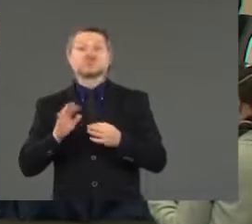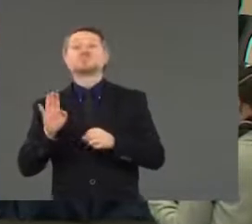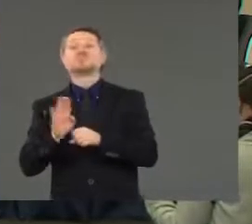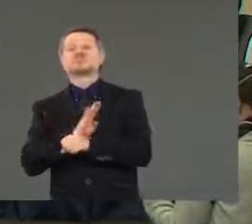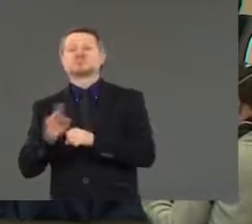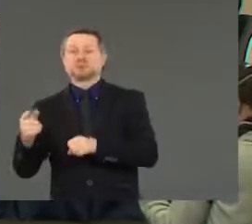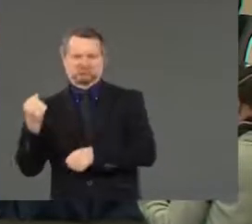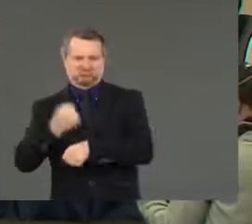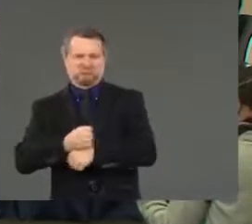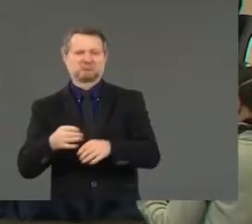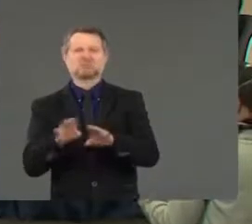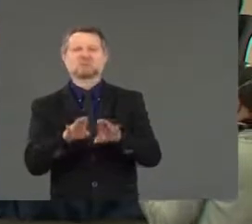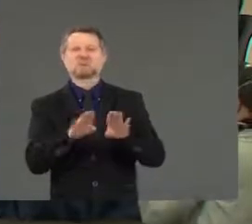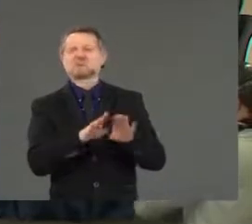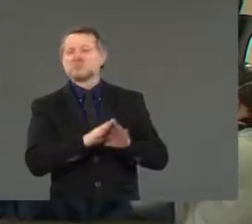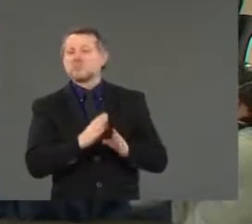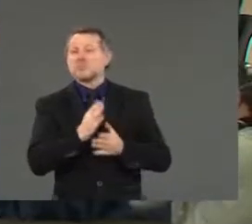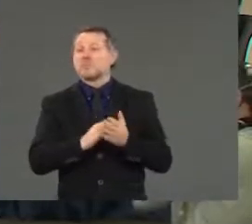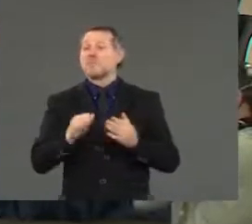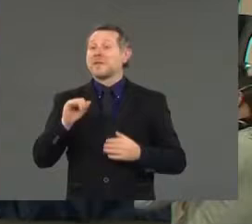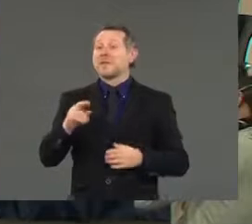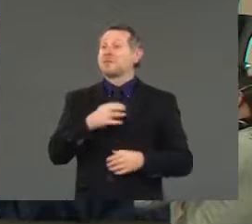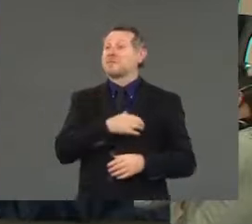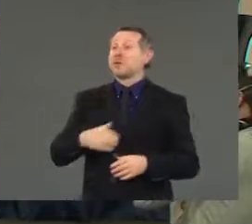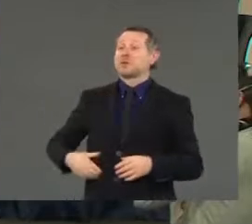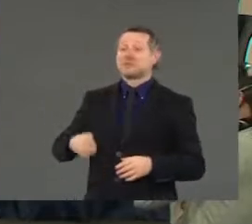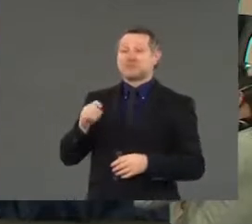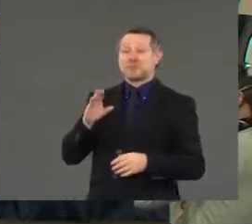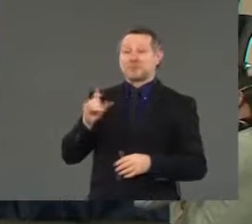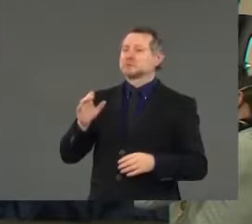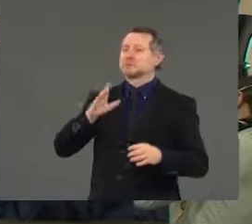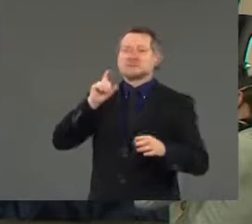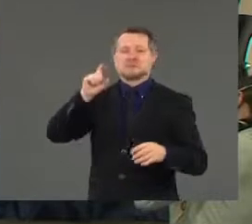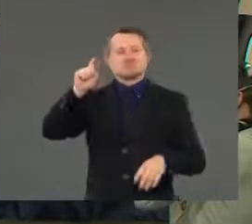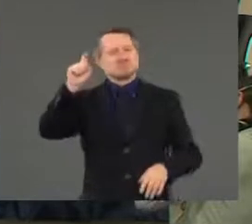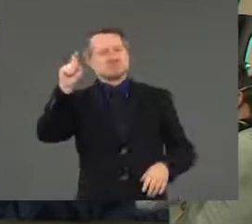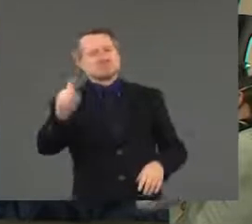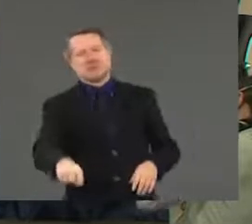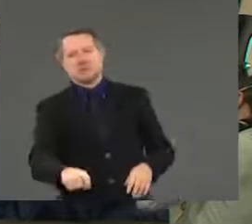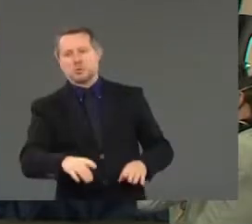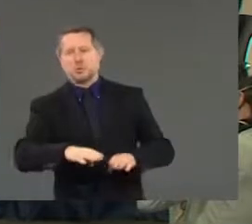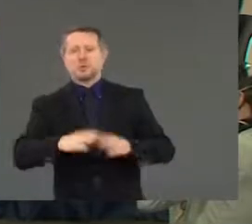saying that we have to reopen by early to mid-June.